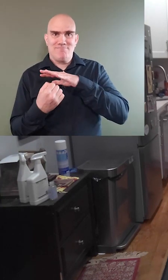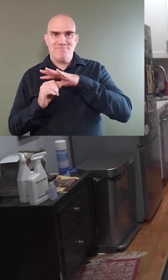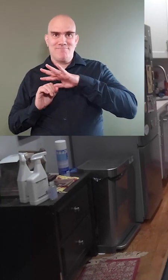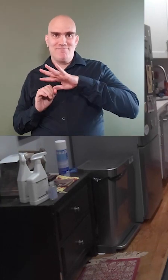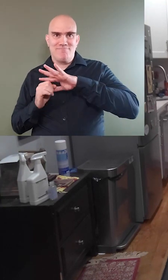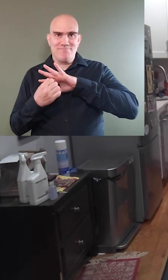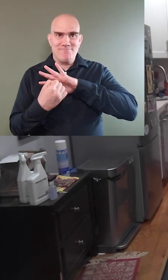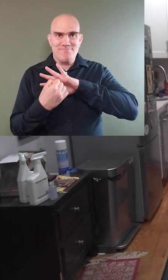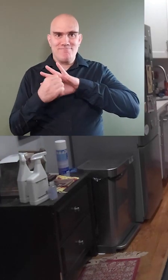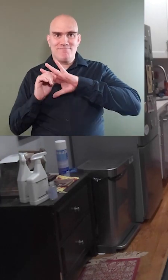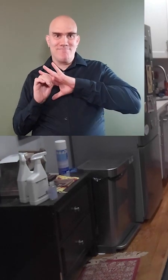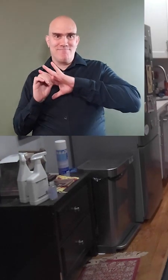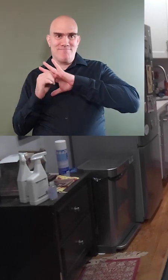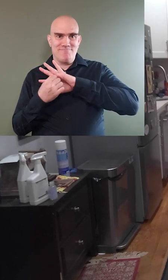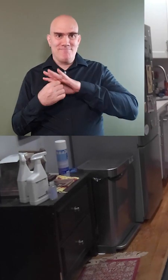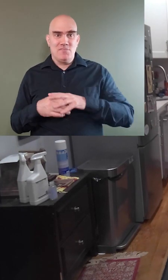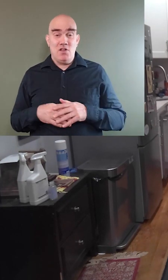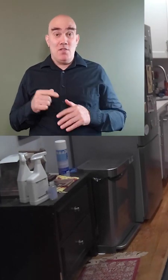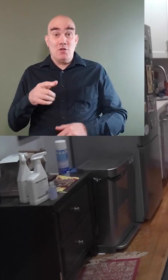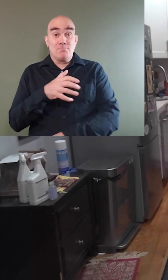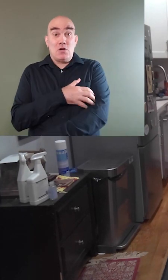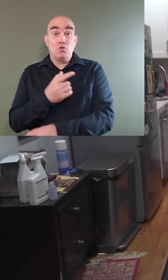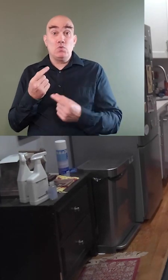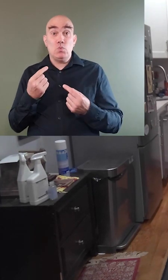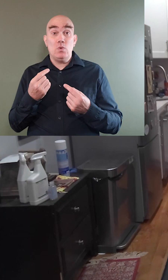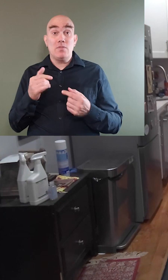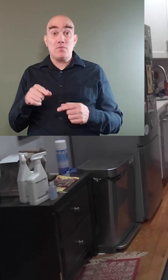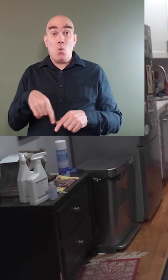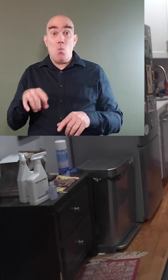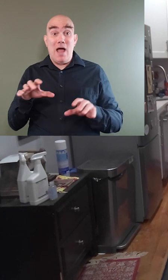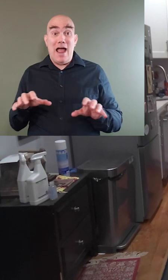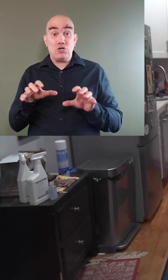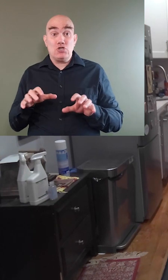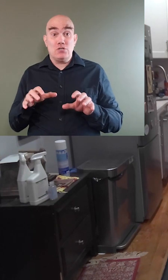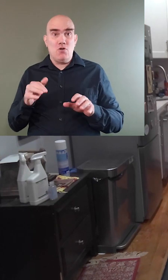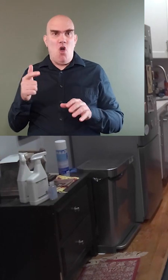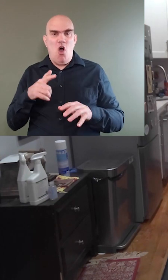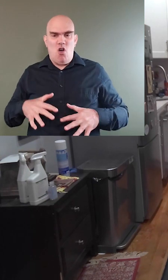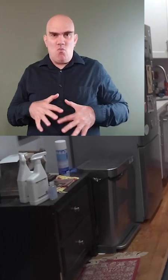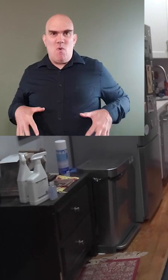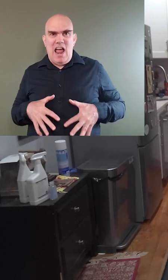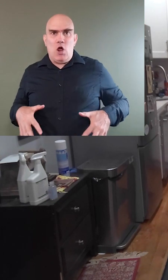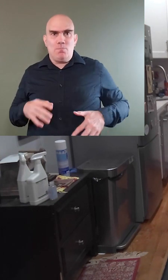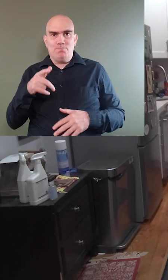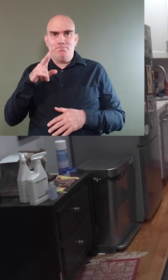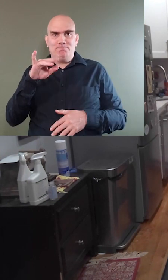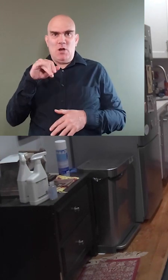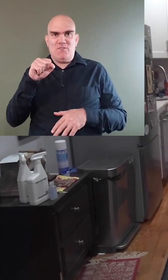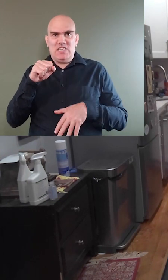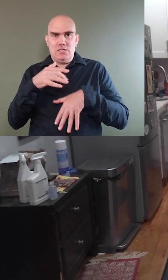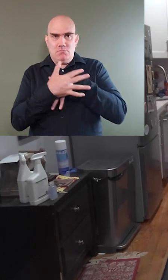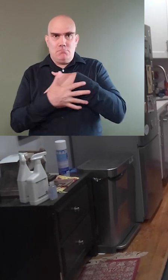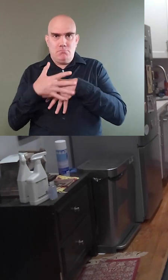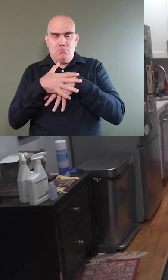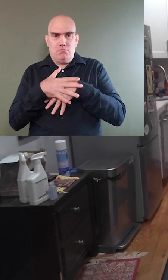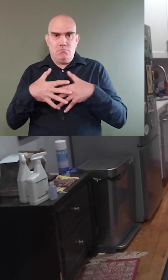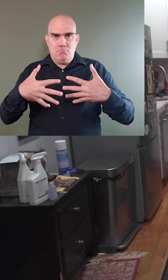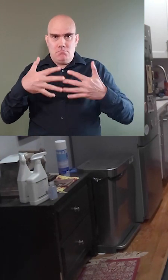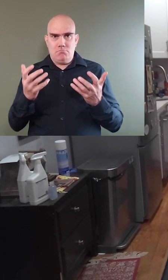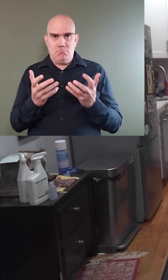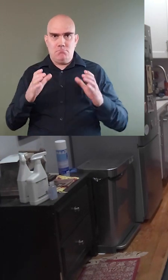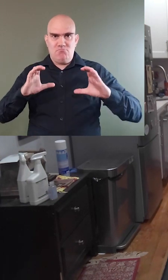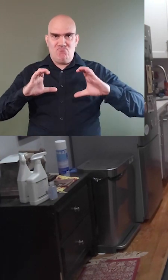can turn it in. And the muscles doing these actions are all wrapped around the